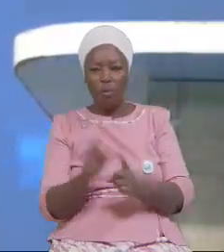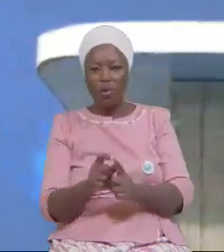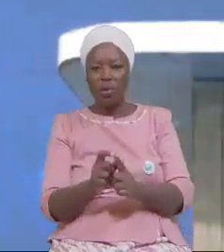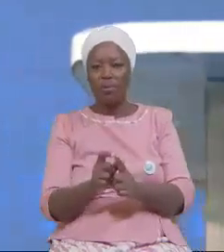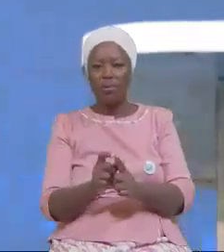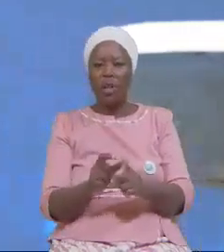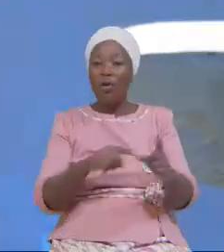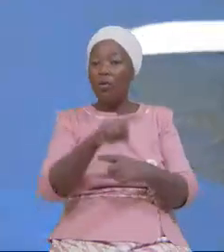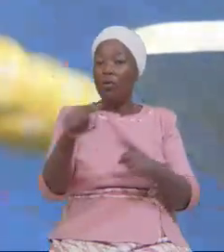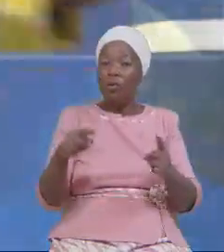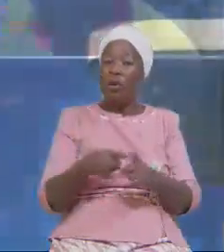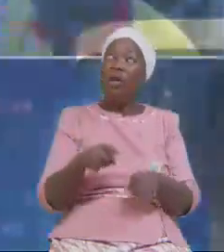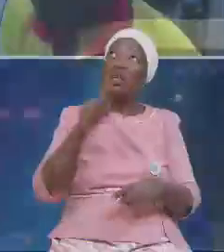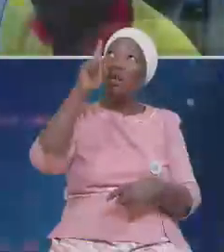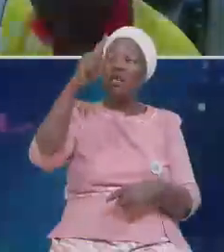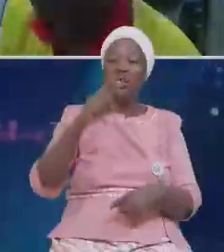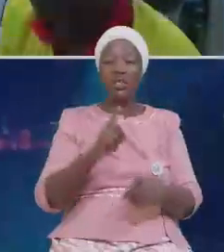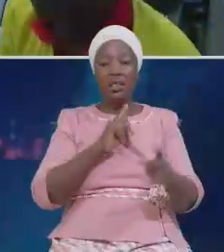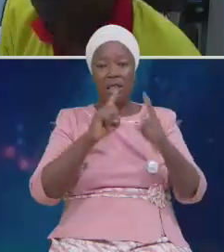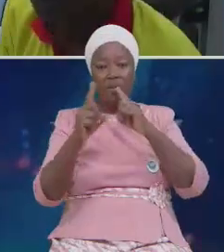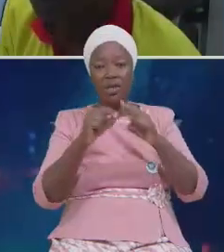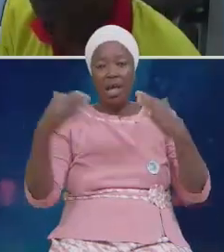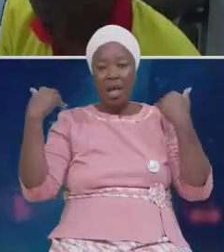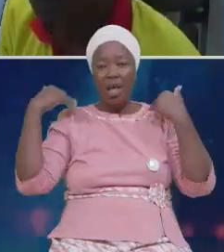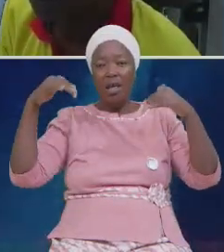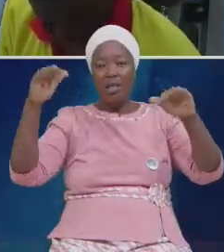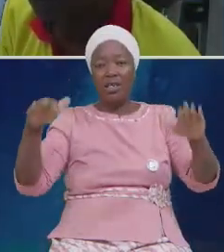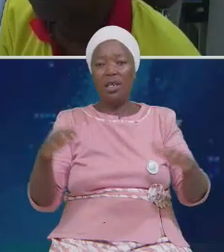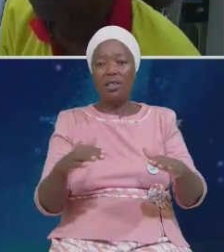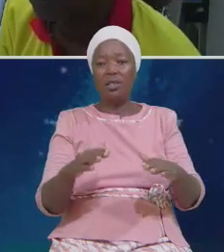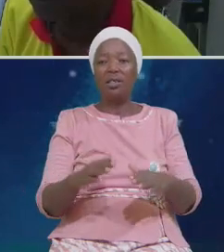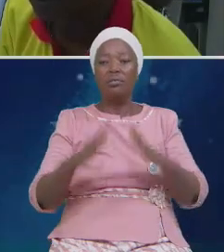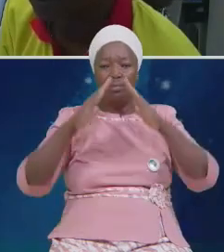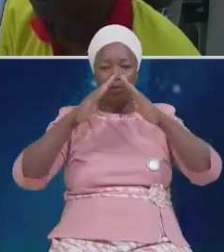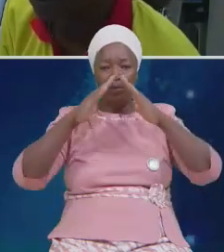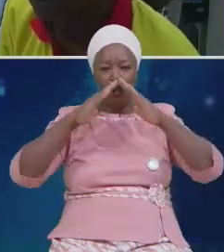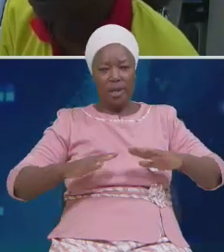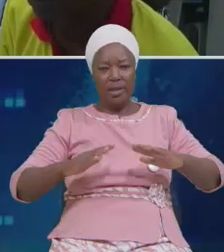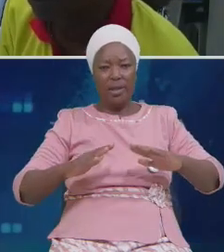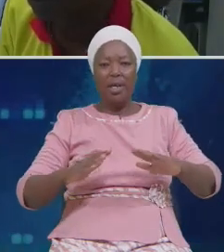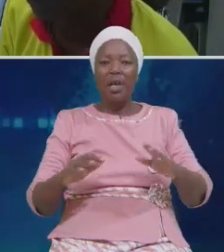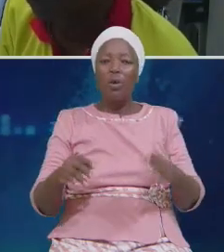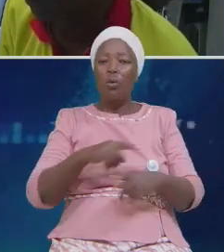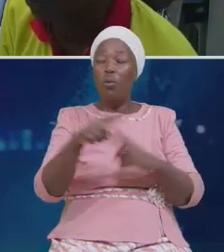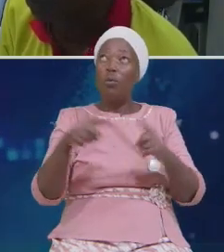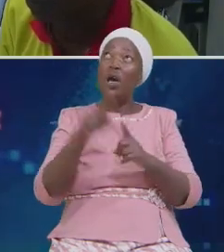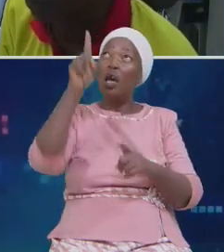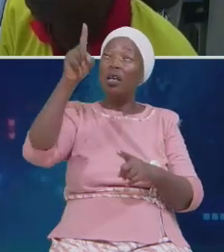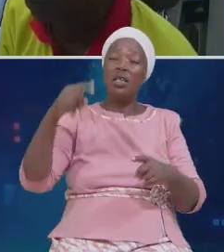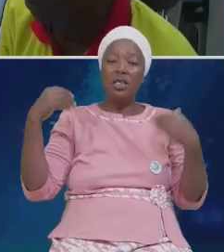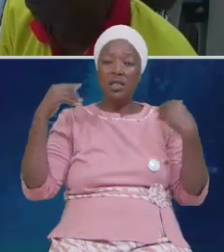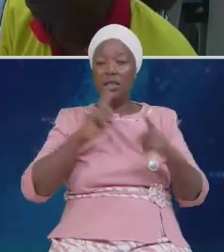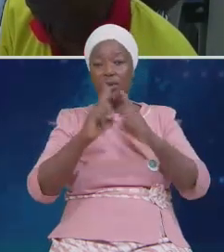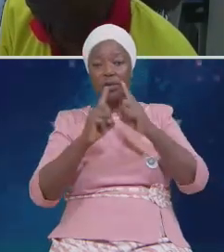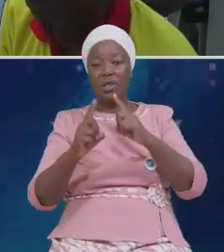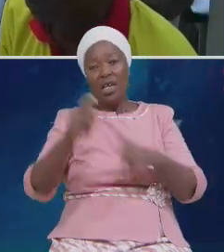he speaks, angels keep quiet. When he speaks, Satan holds